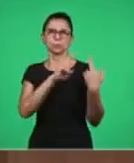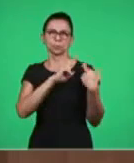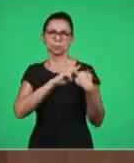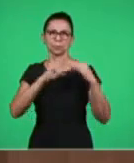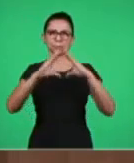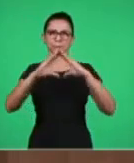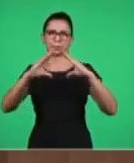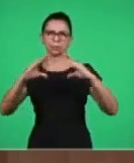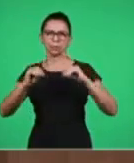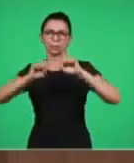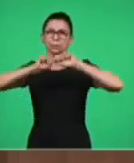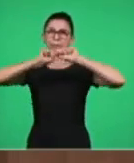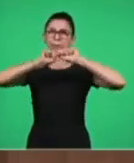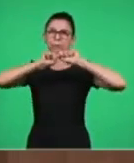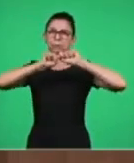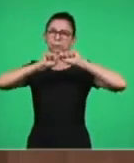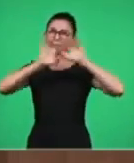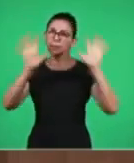clear and honest.